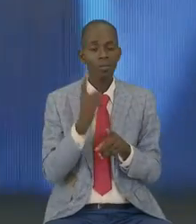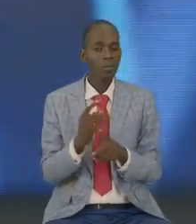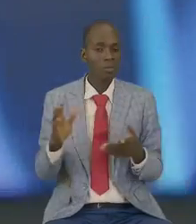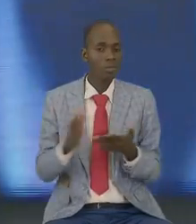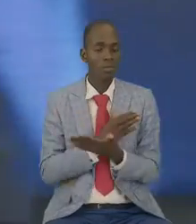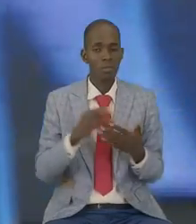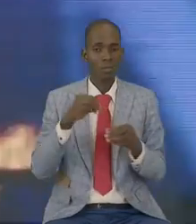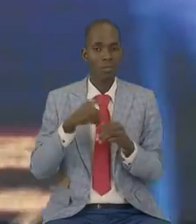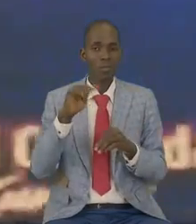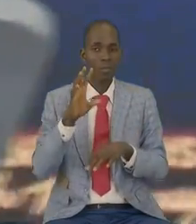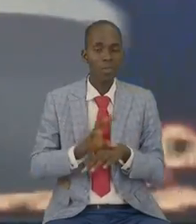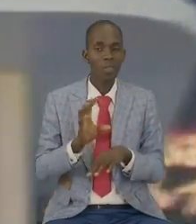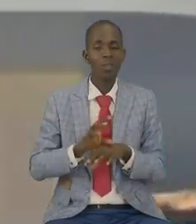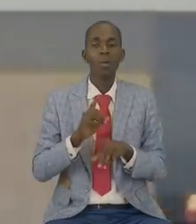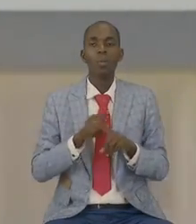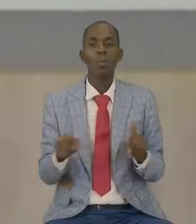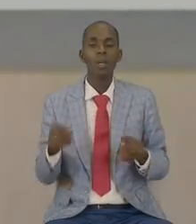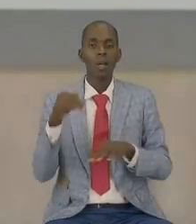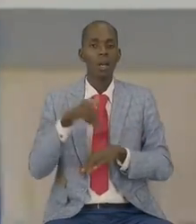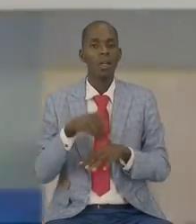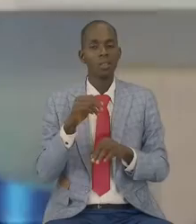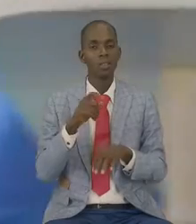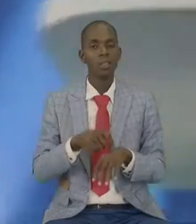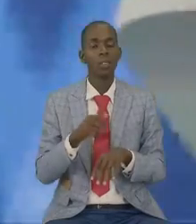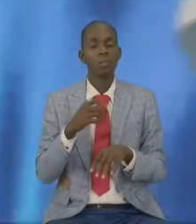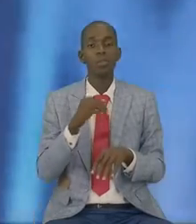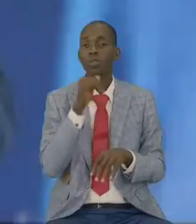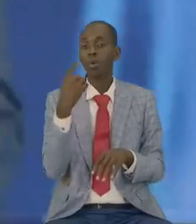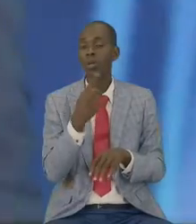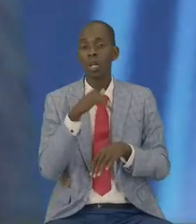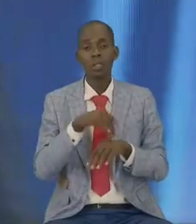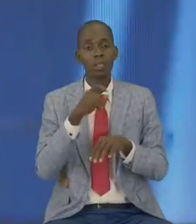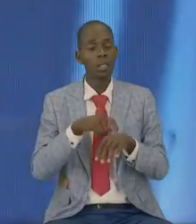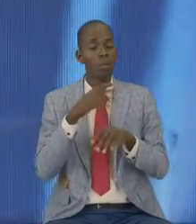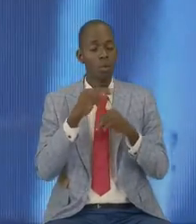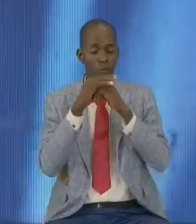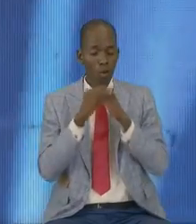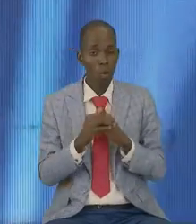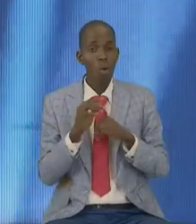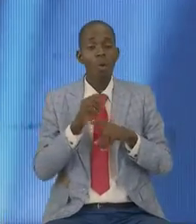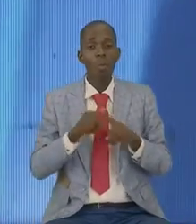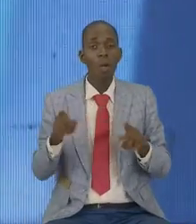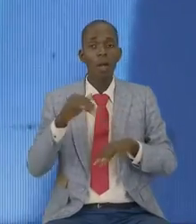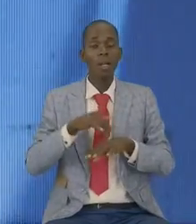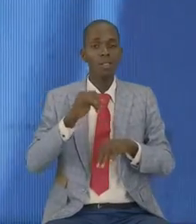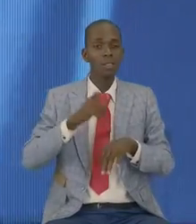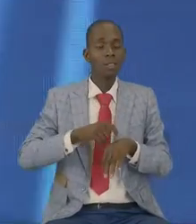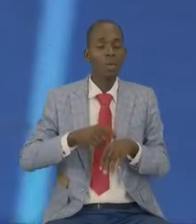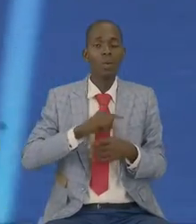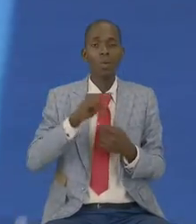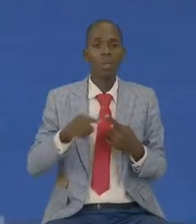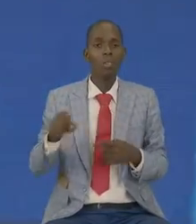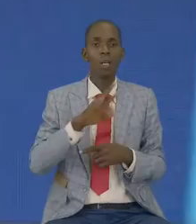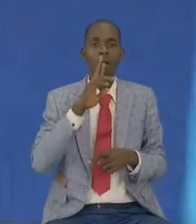the time of worship, but singing when the lashes broke their backs and they